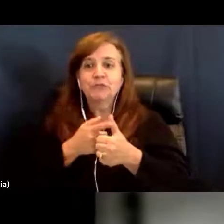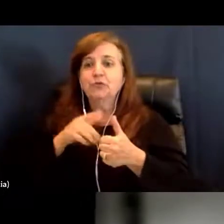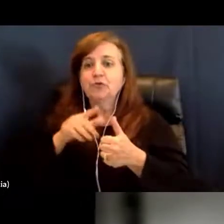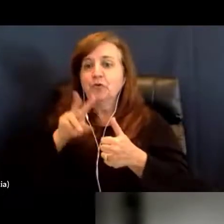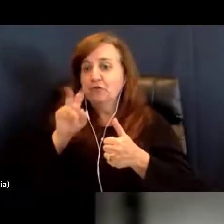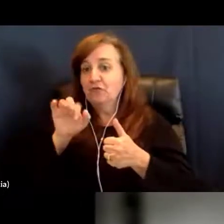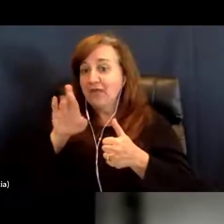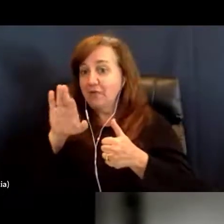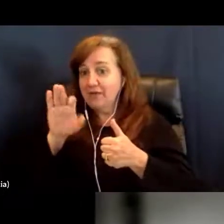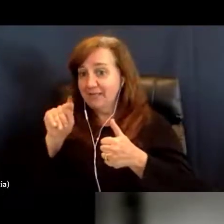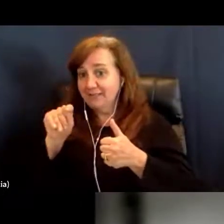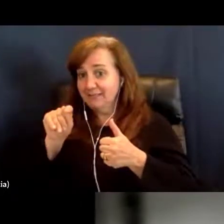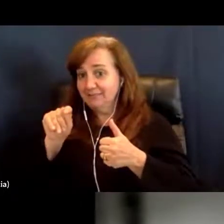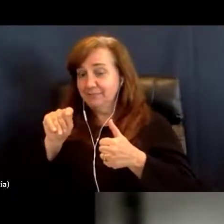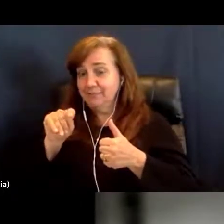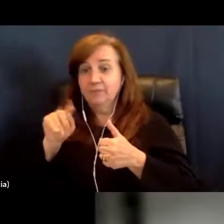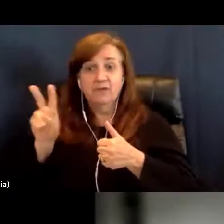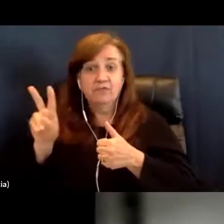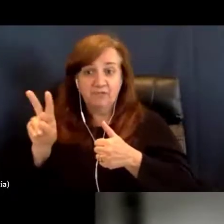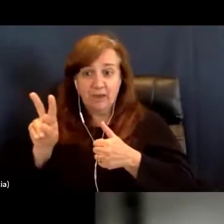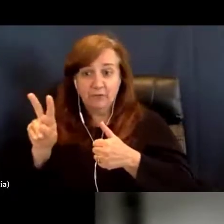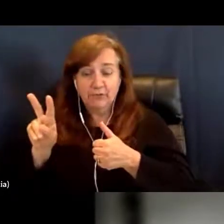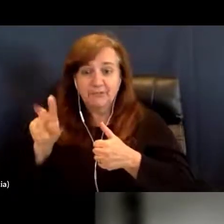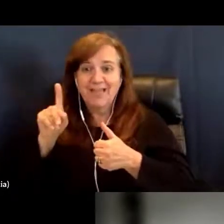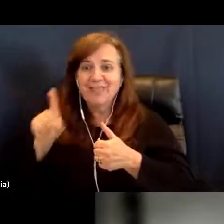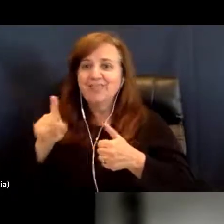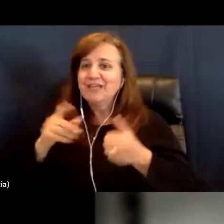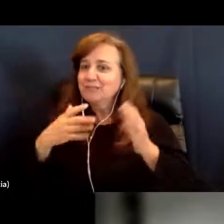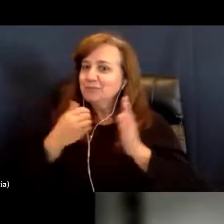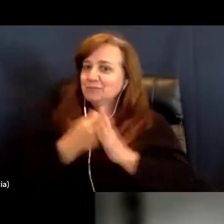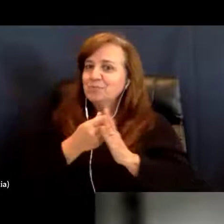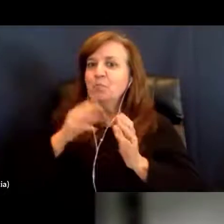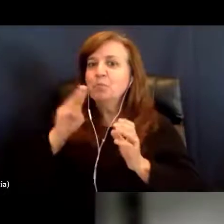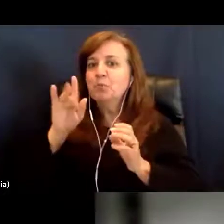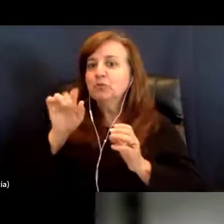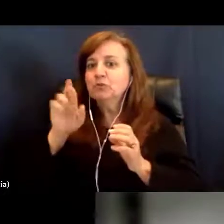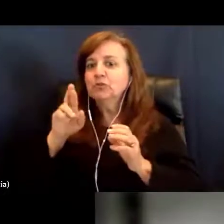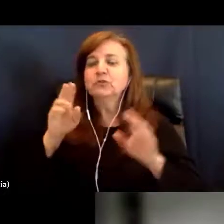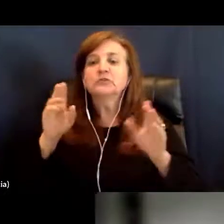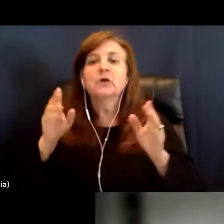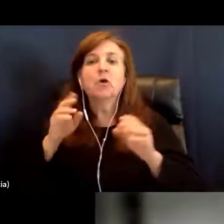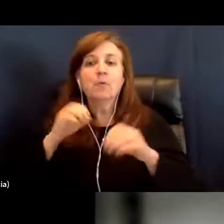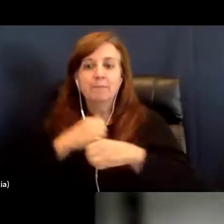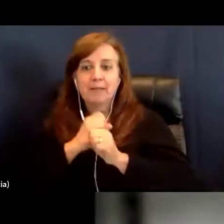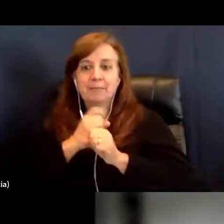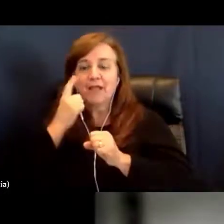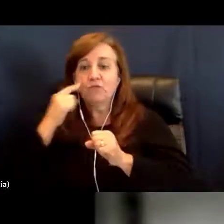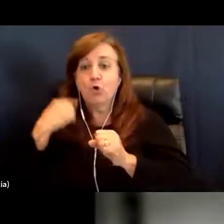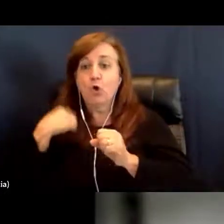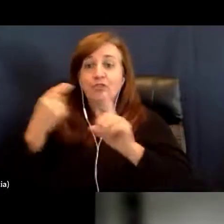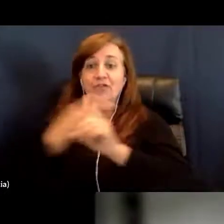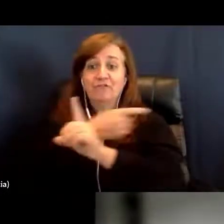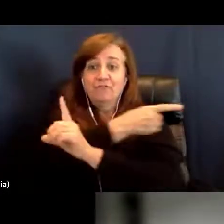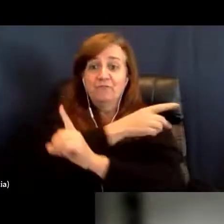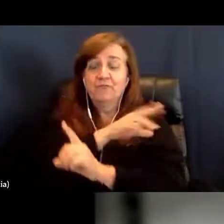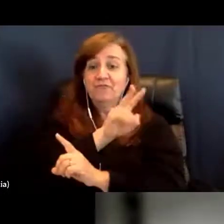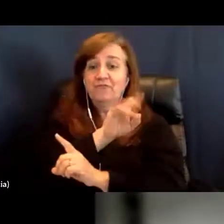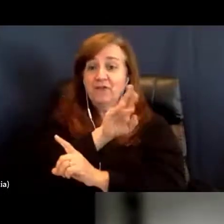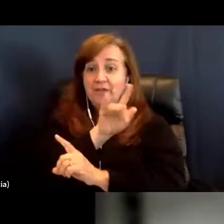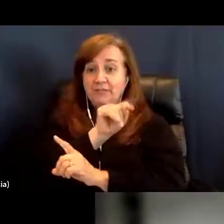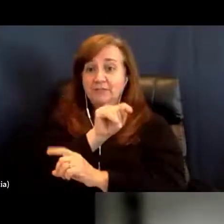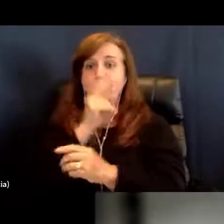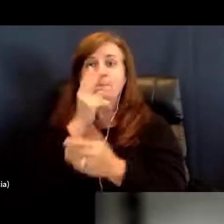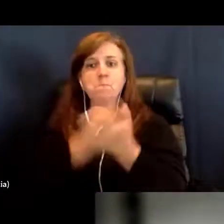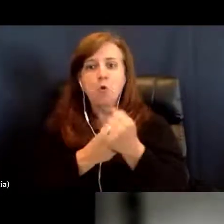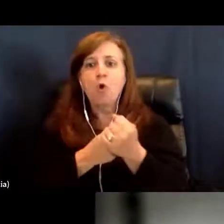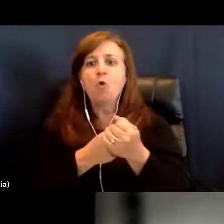COVID-19, the original variant of the virus. And these boosters are actually against the variants that are being made. And both Pfizer and Moderna are working on